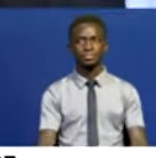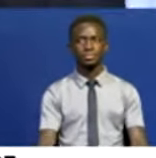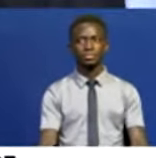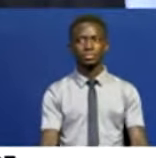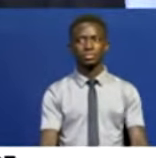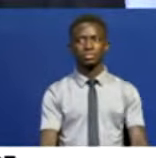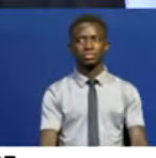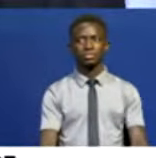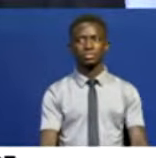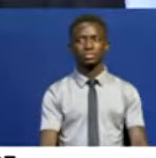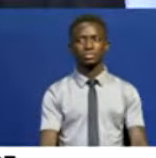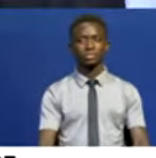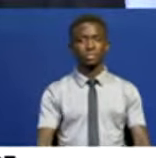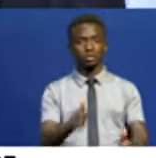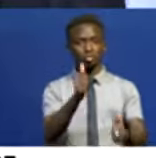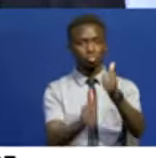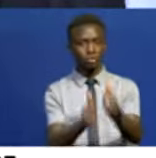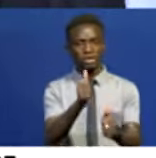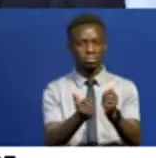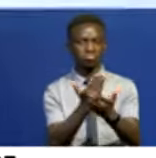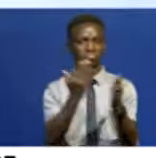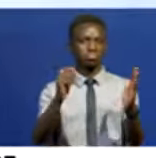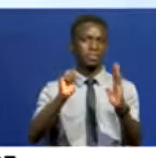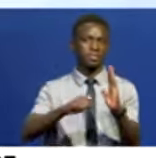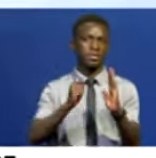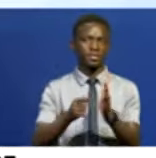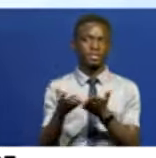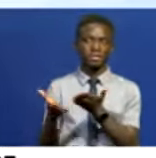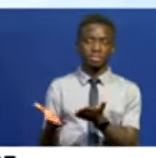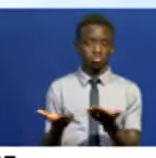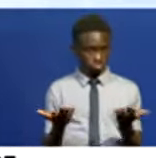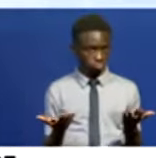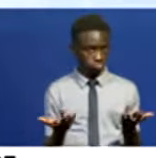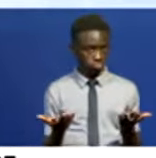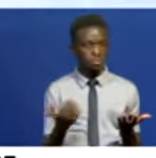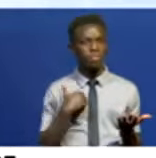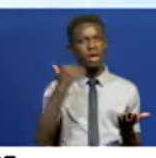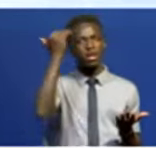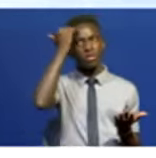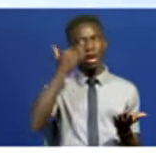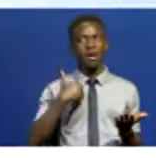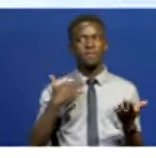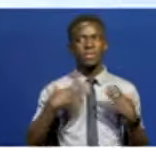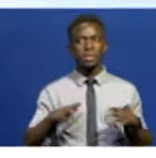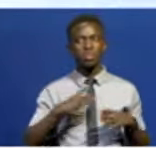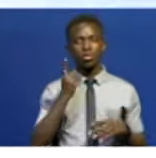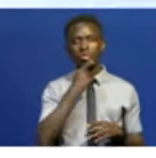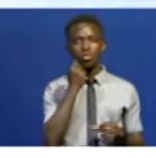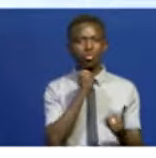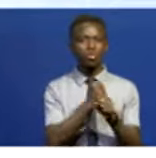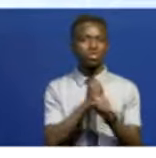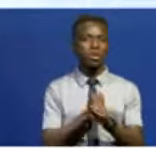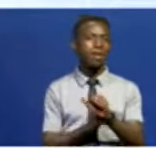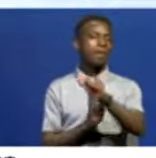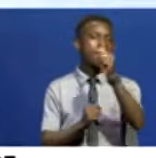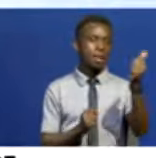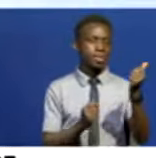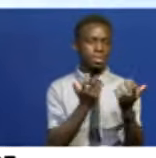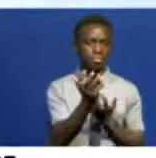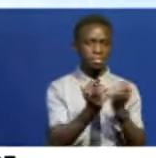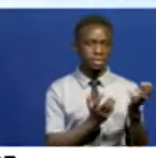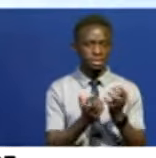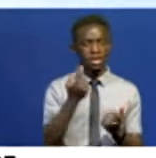The ones you manufacture here. Senior, I know there are people here who are also doing that other business, which is okay. For the products we are